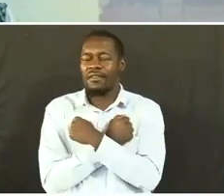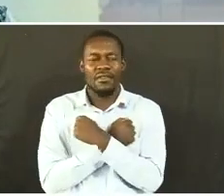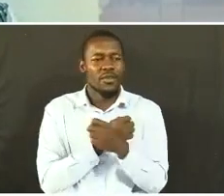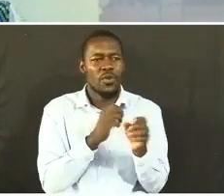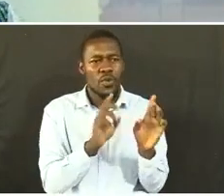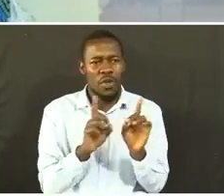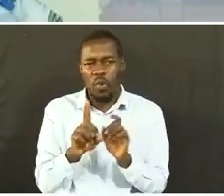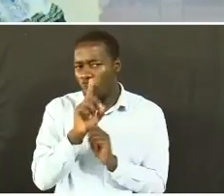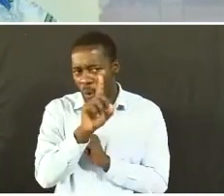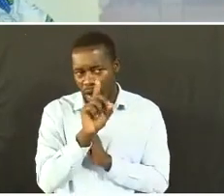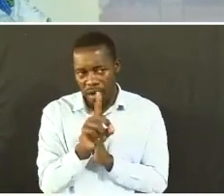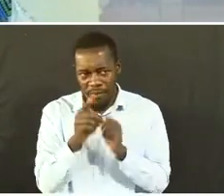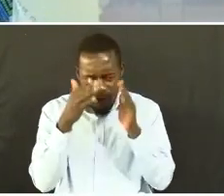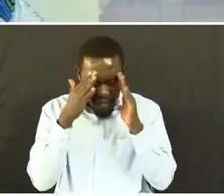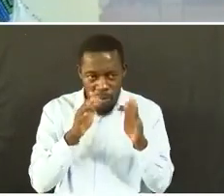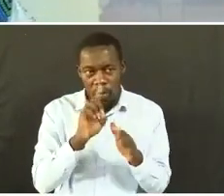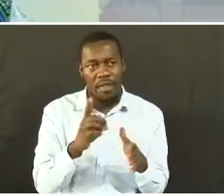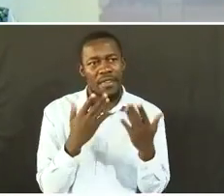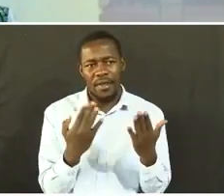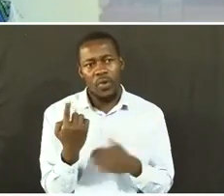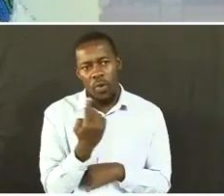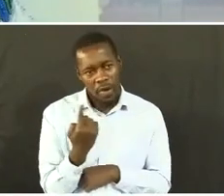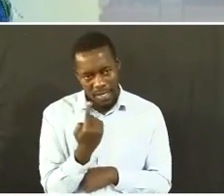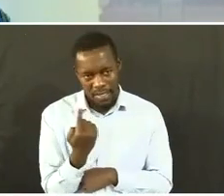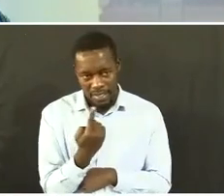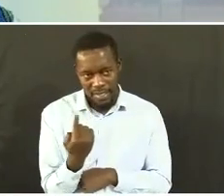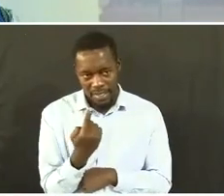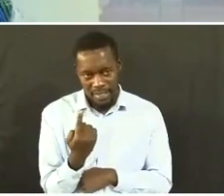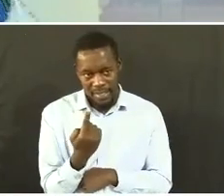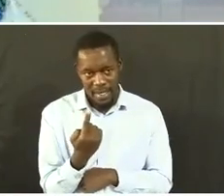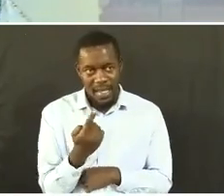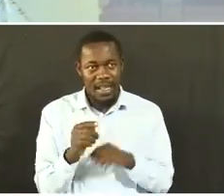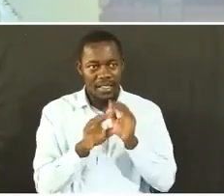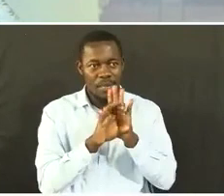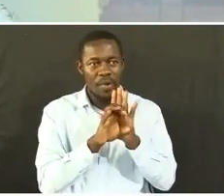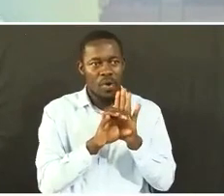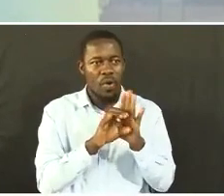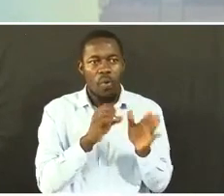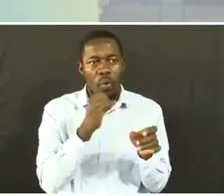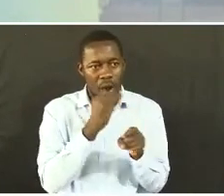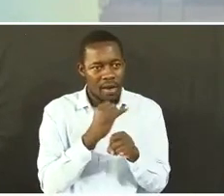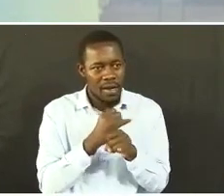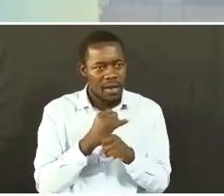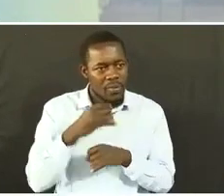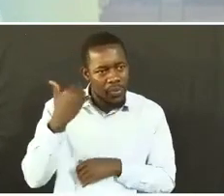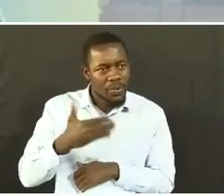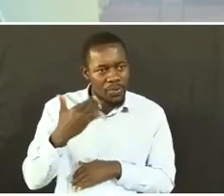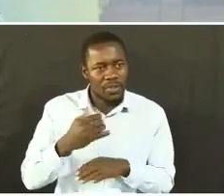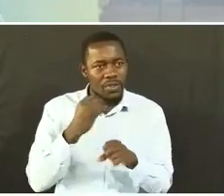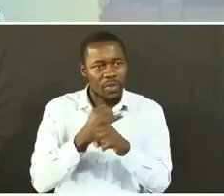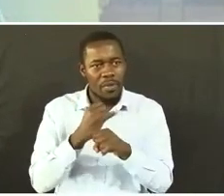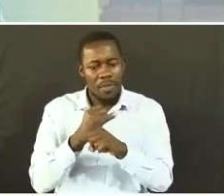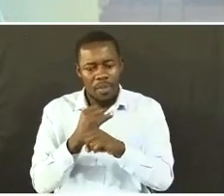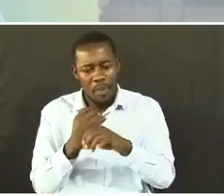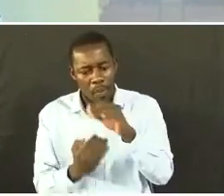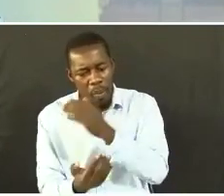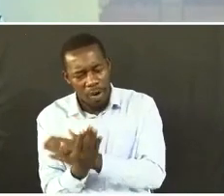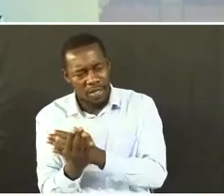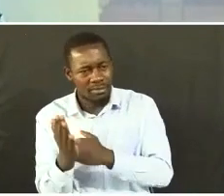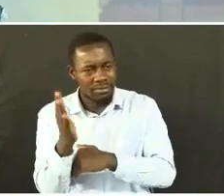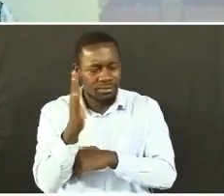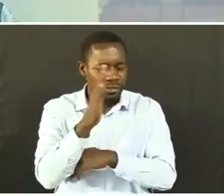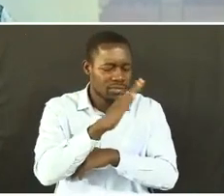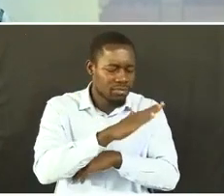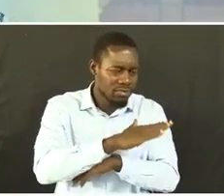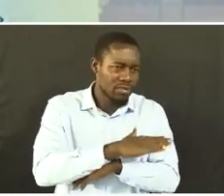workaholic. When you start just putting all your time into work and ignore all other aspects of your life, then you are living an imbalanced